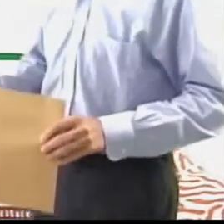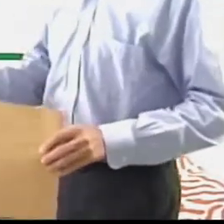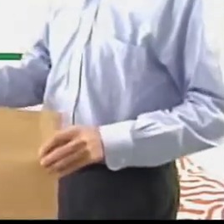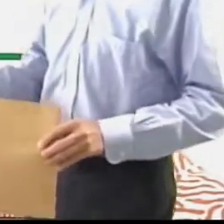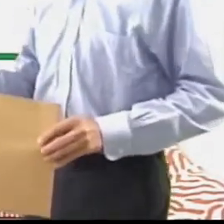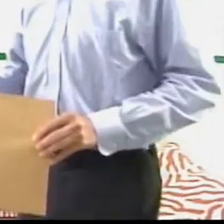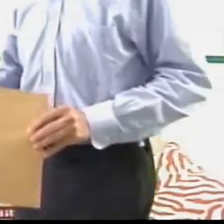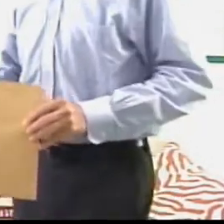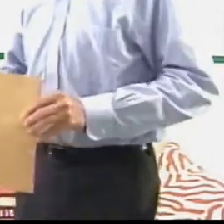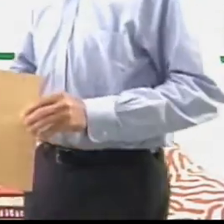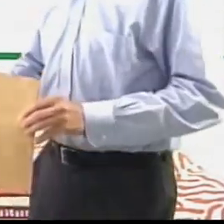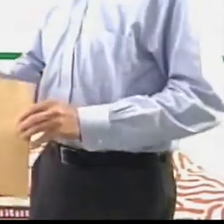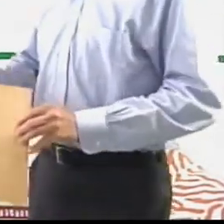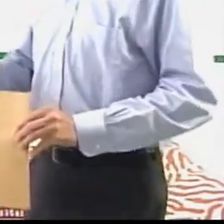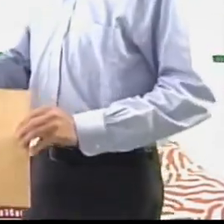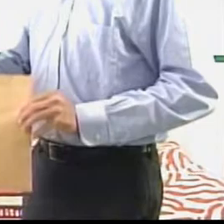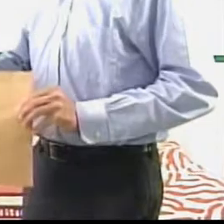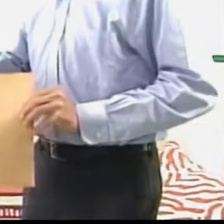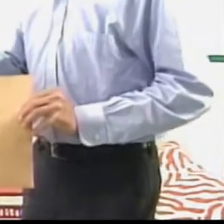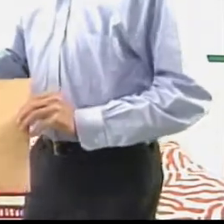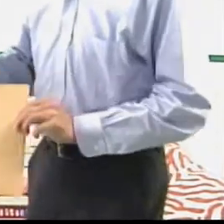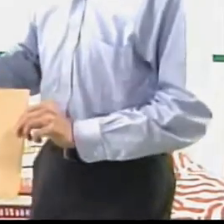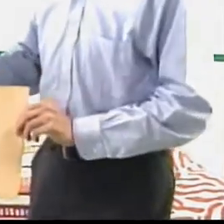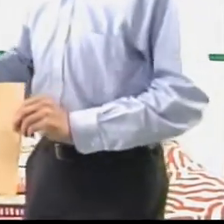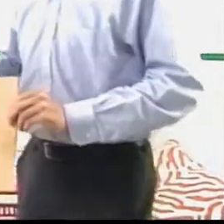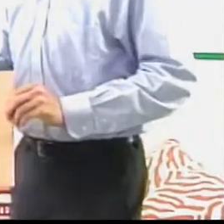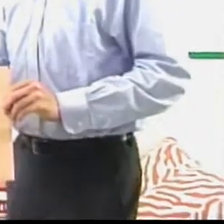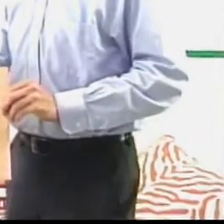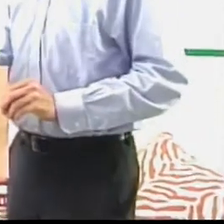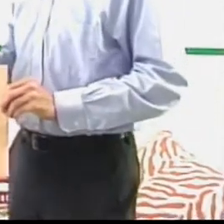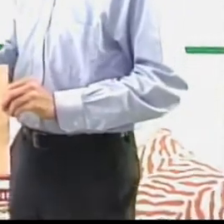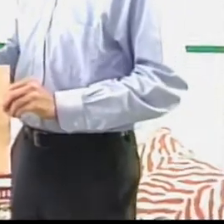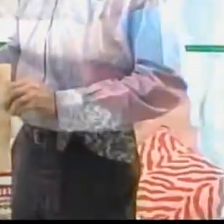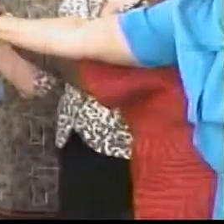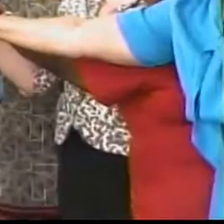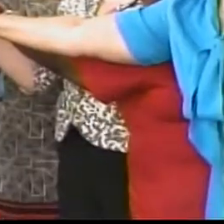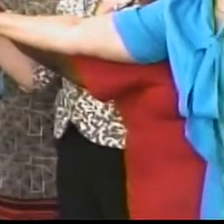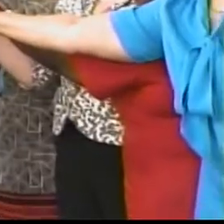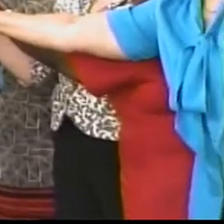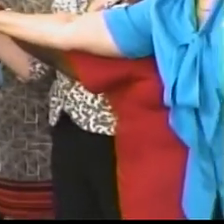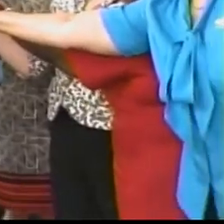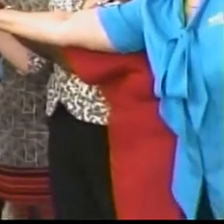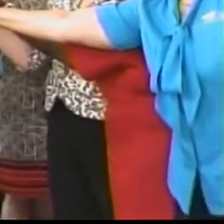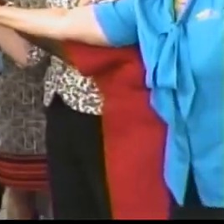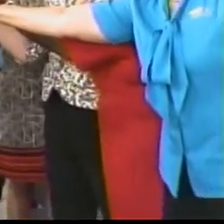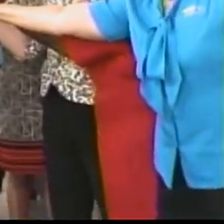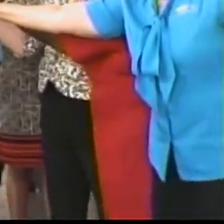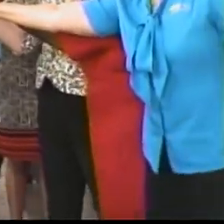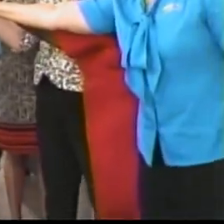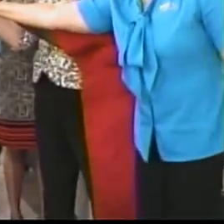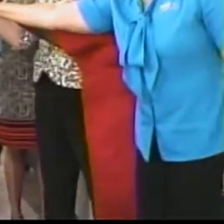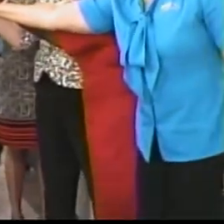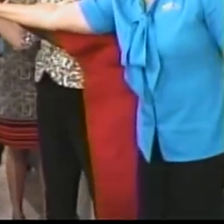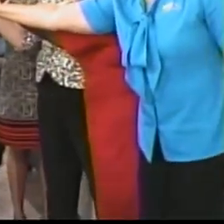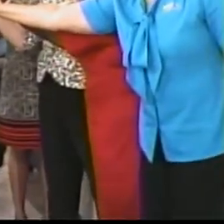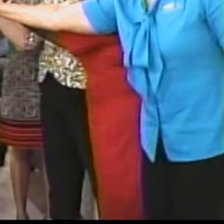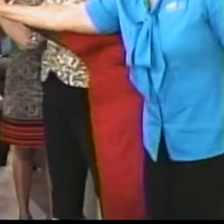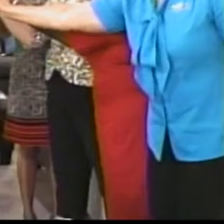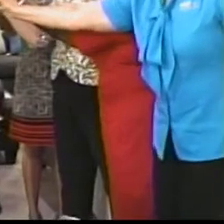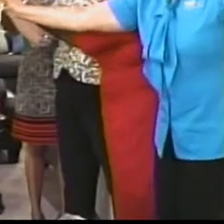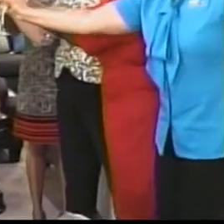Newton, during a presentation at Standard's MQI Wildy St. Michael branch, revealed the bounty of prizes that Miss Roach